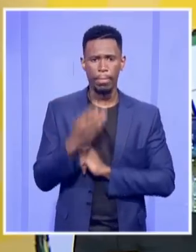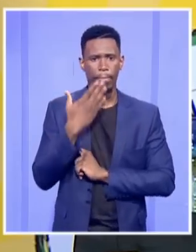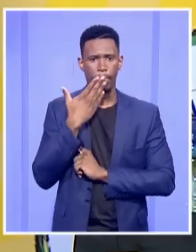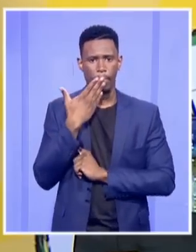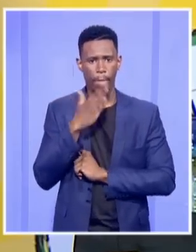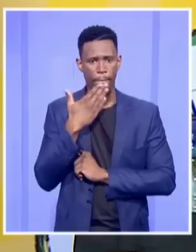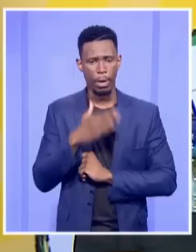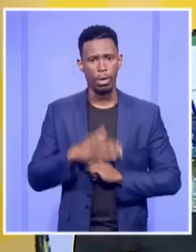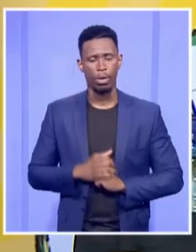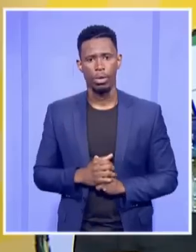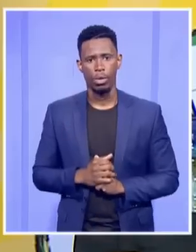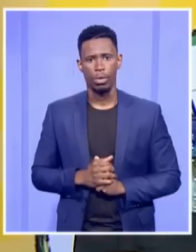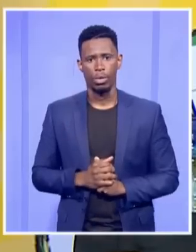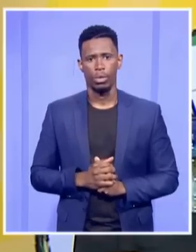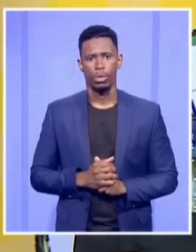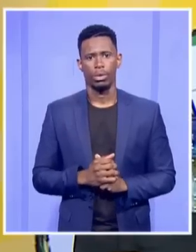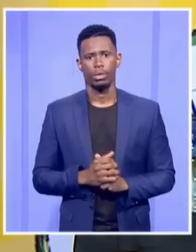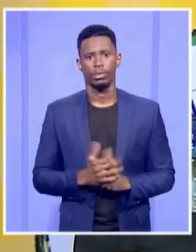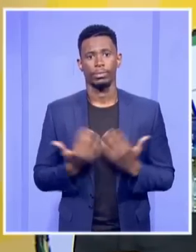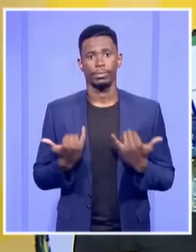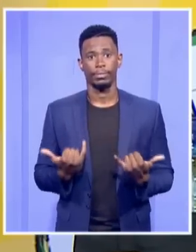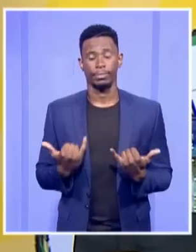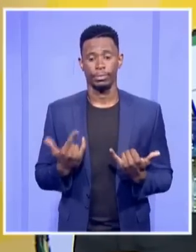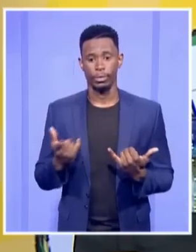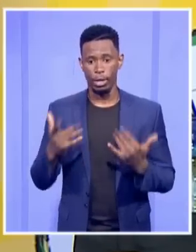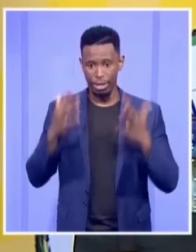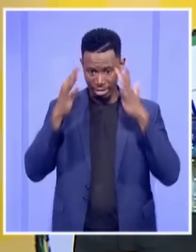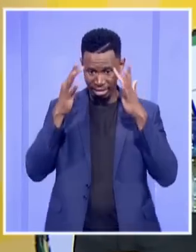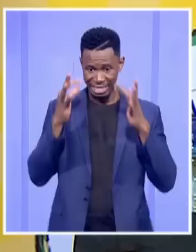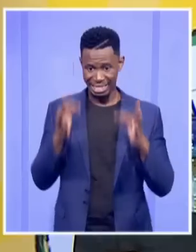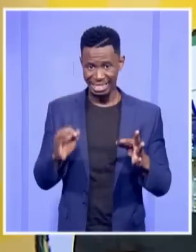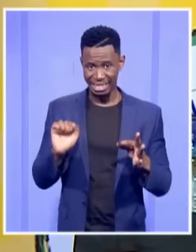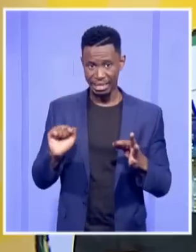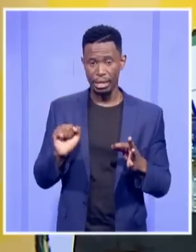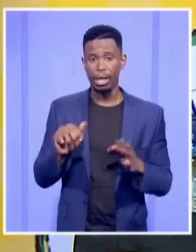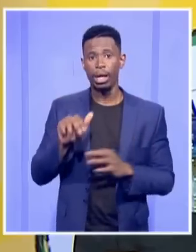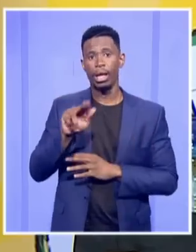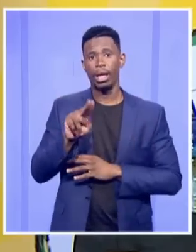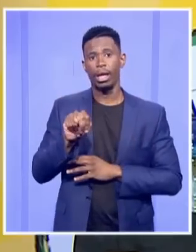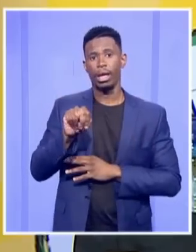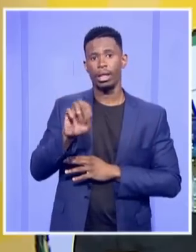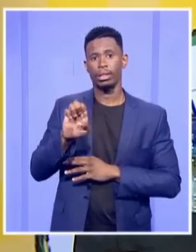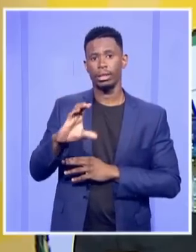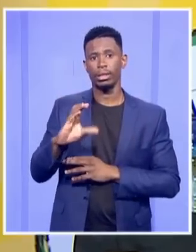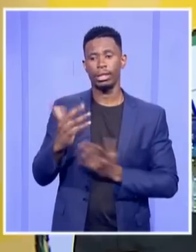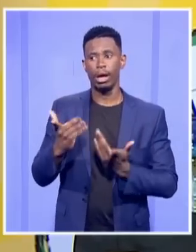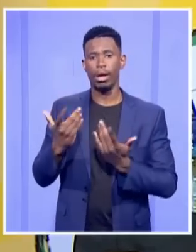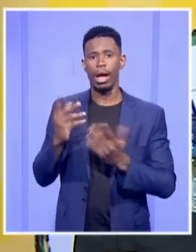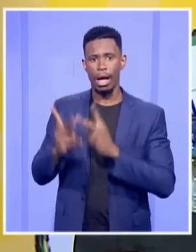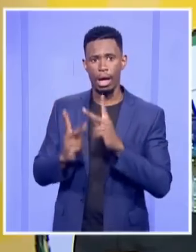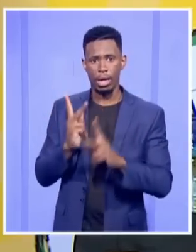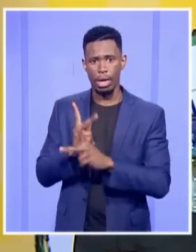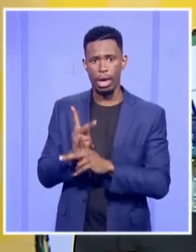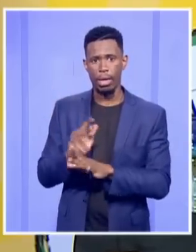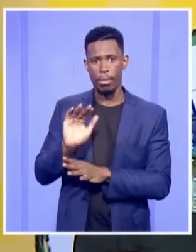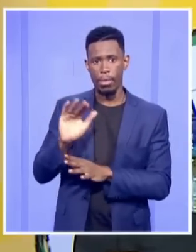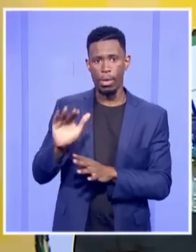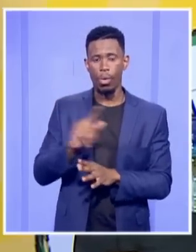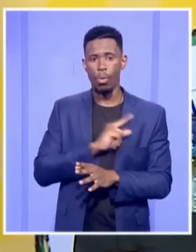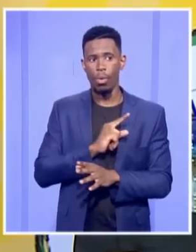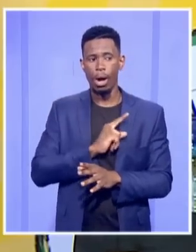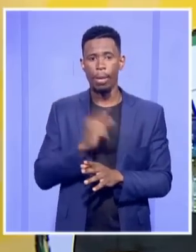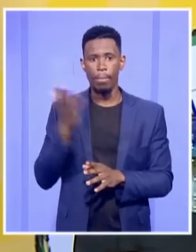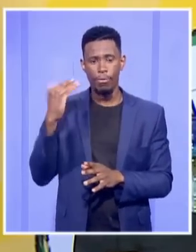In arriving at this conclusion, the NEC was also reminded by the courageous act taken by